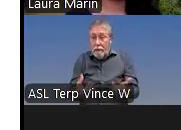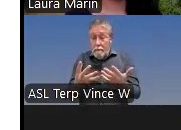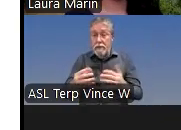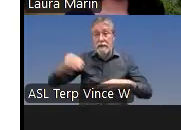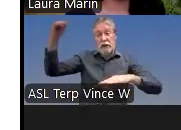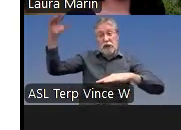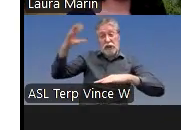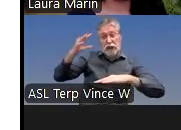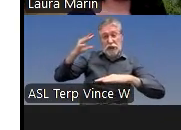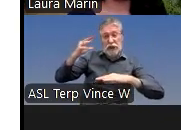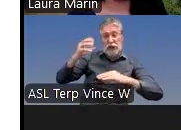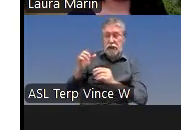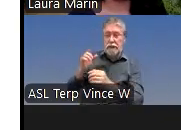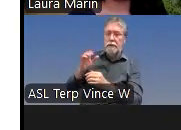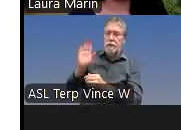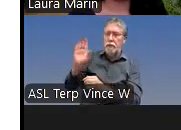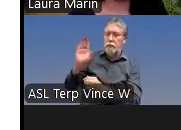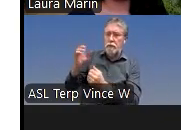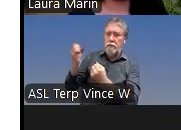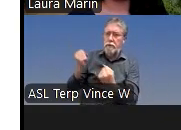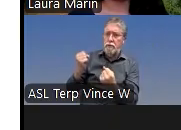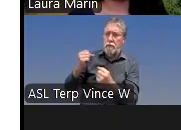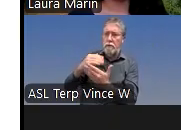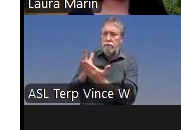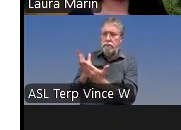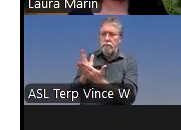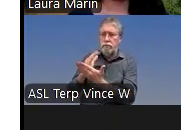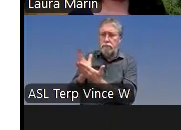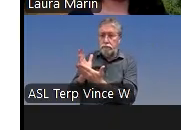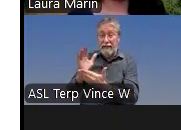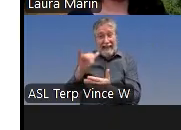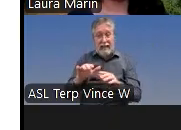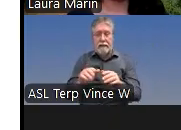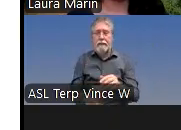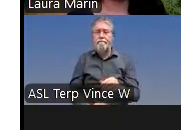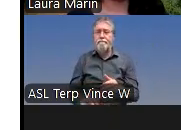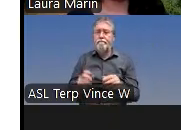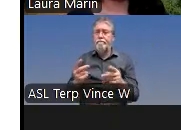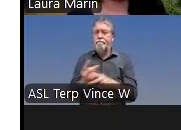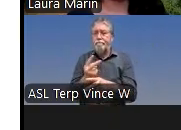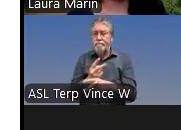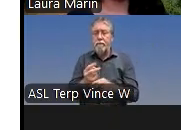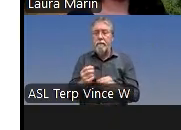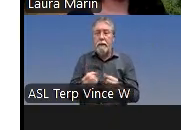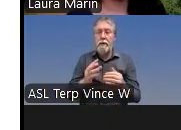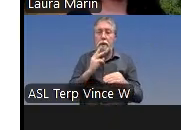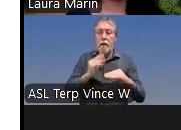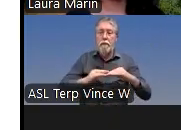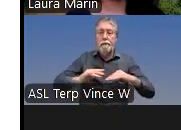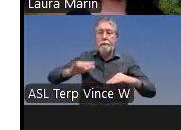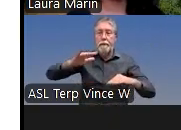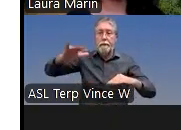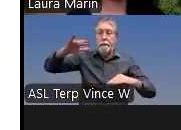calculation to allow the calculation of evapotranspiration. And